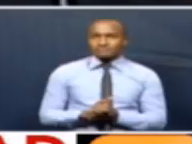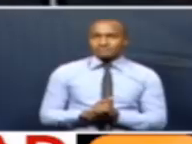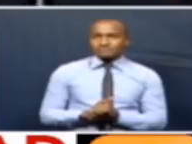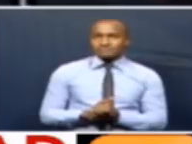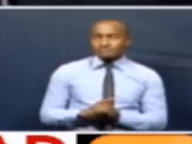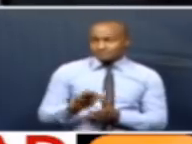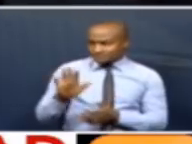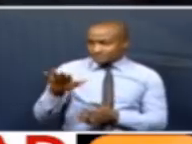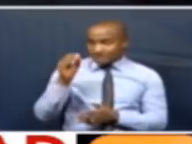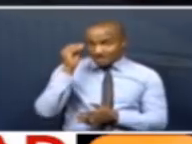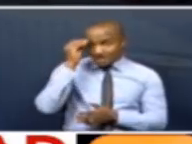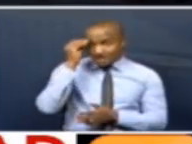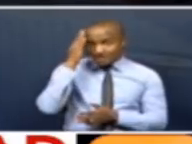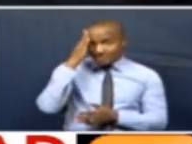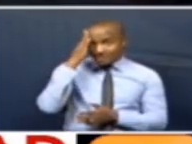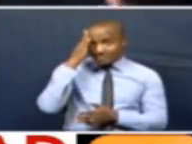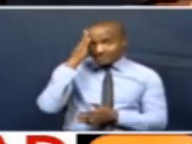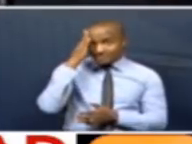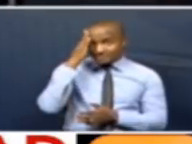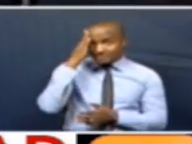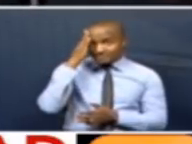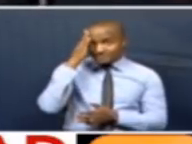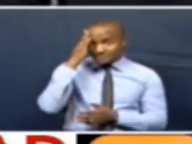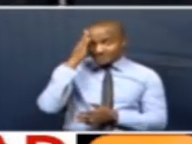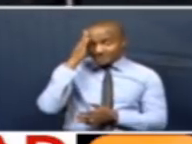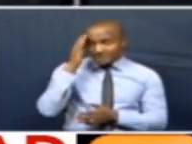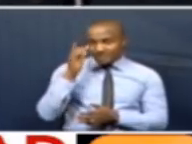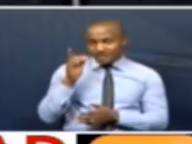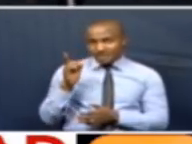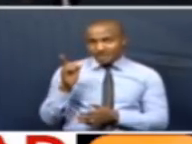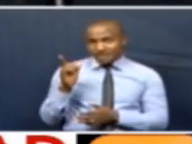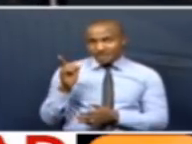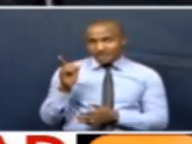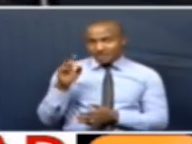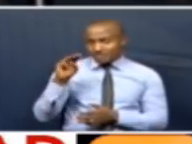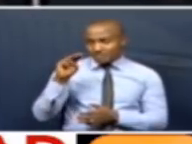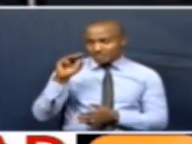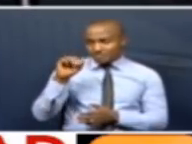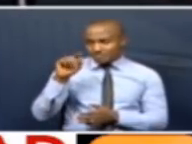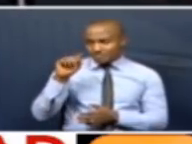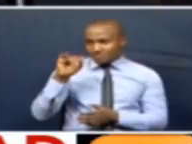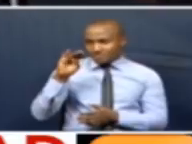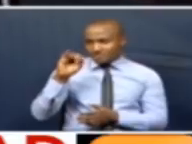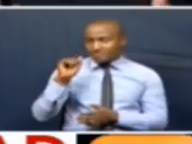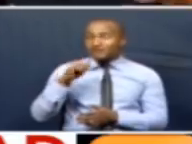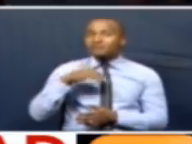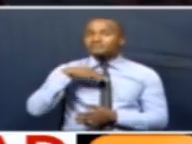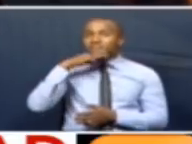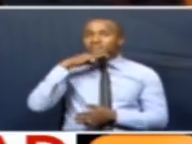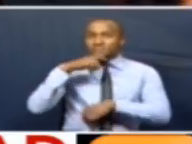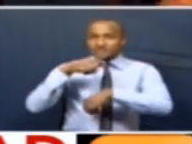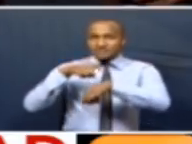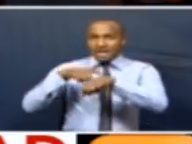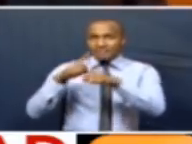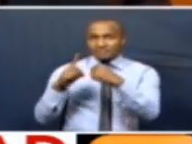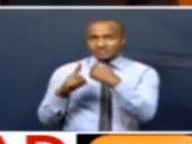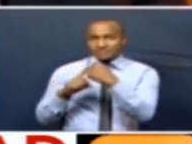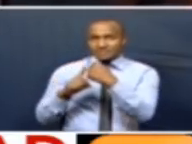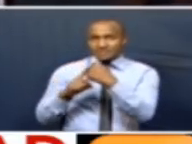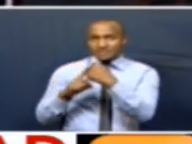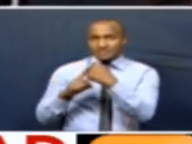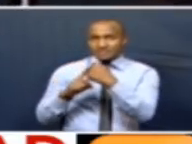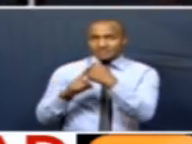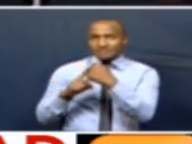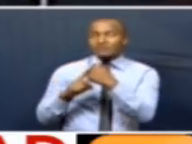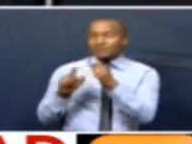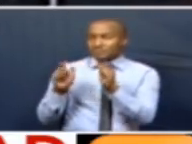Remember, Hussein, as we mentioned, that the veteran politician died at exactly 6:10. Information breaking to the